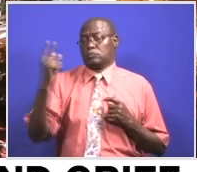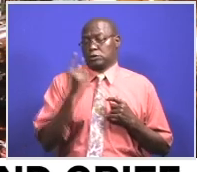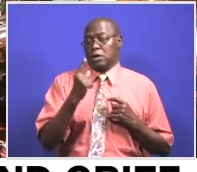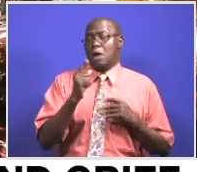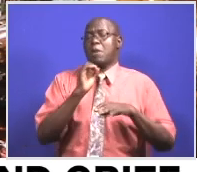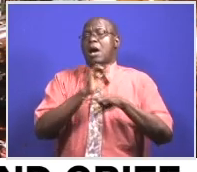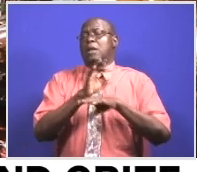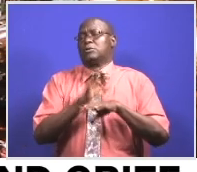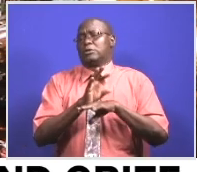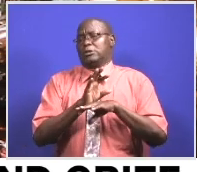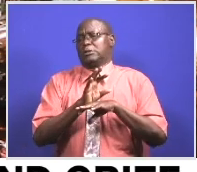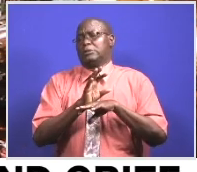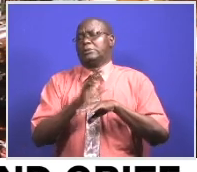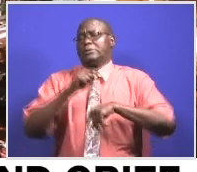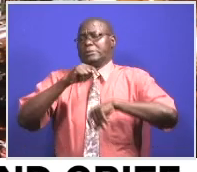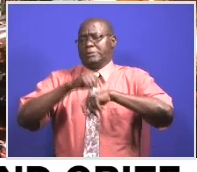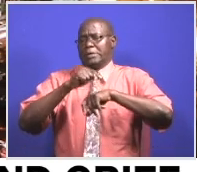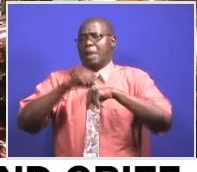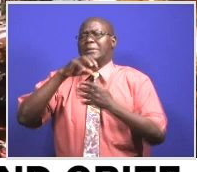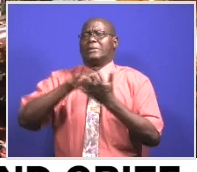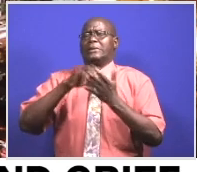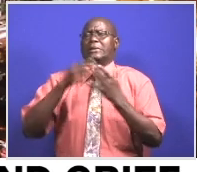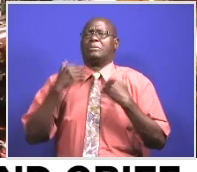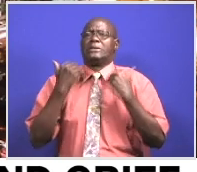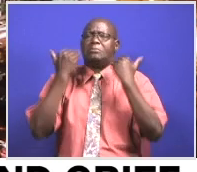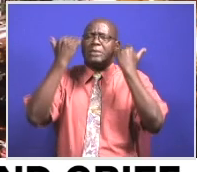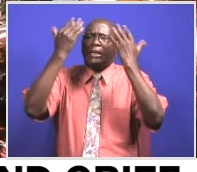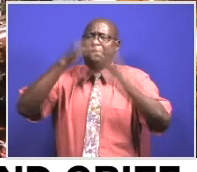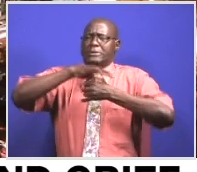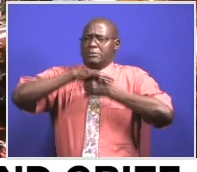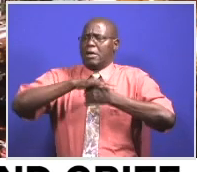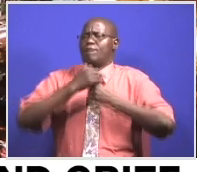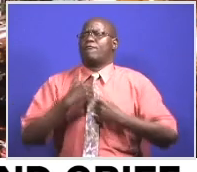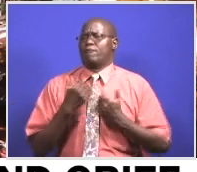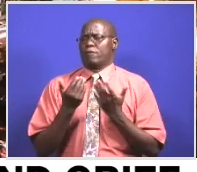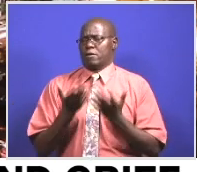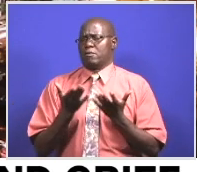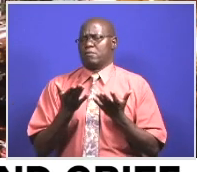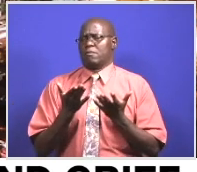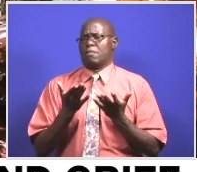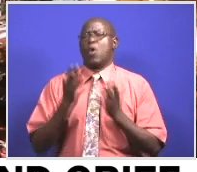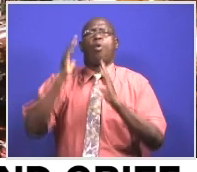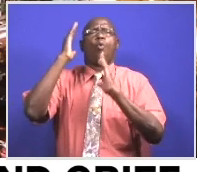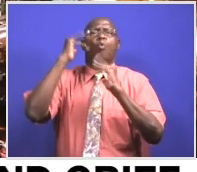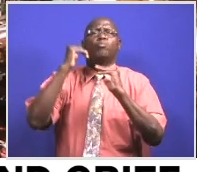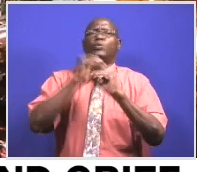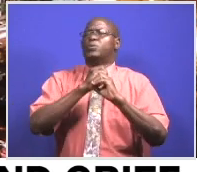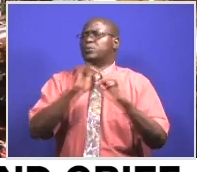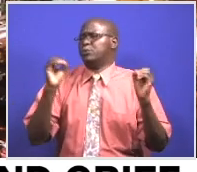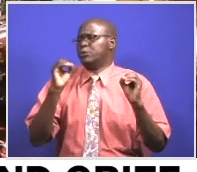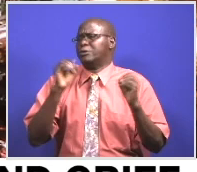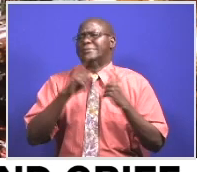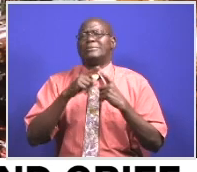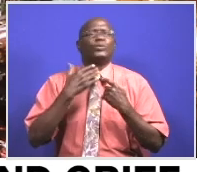of they are depressed. Like you have sign like you are depressed. You're so hopeless. You don't want to